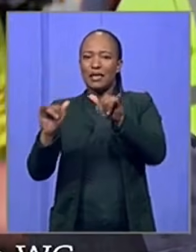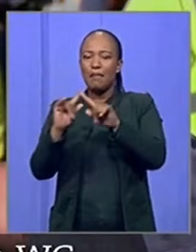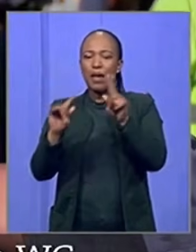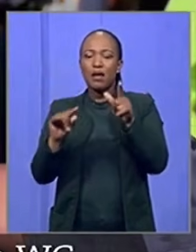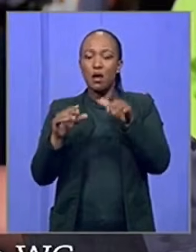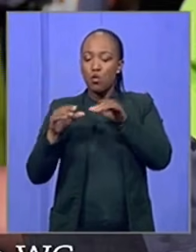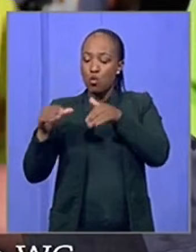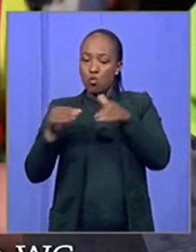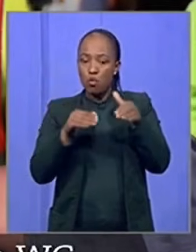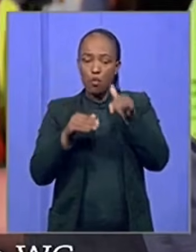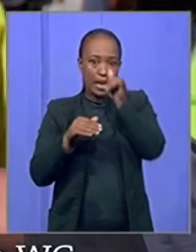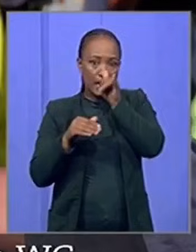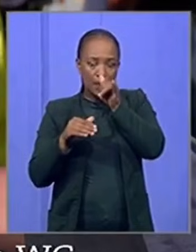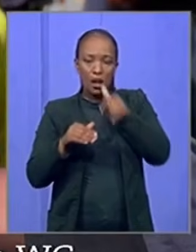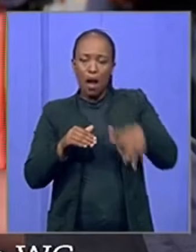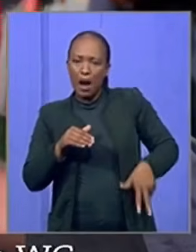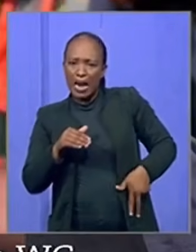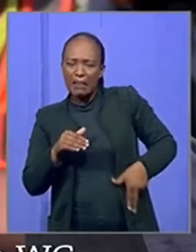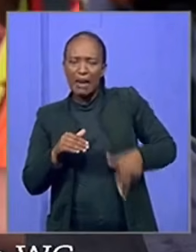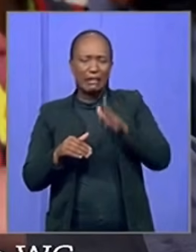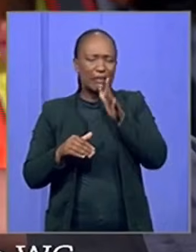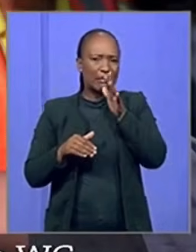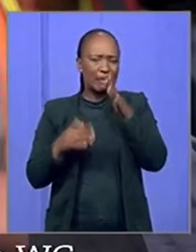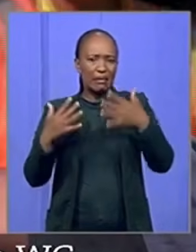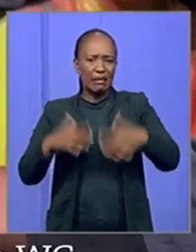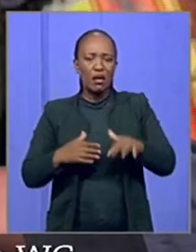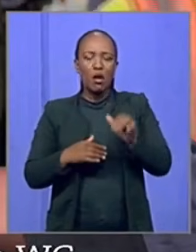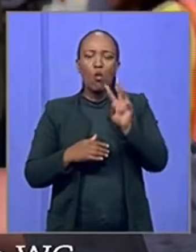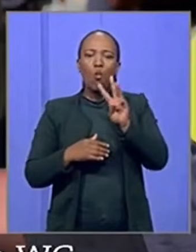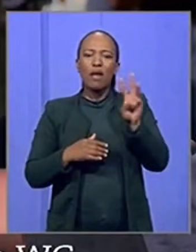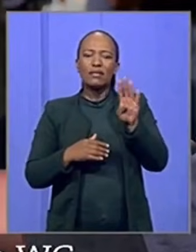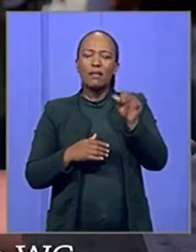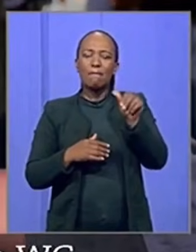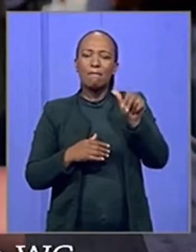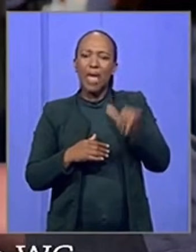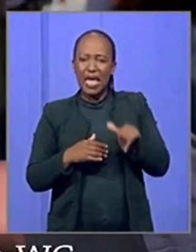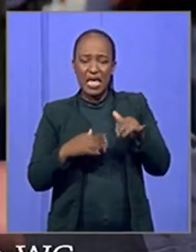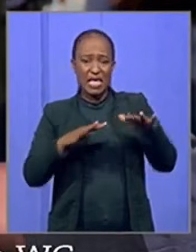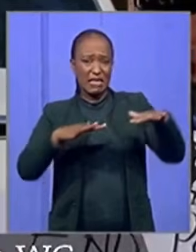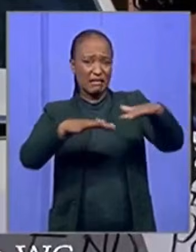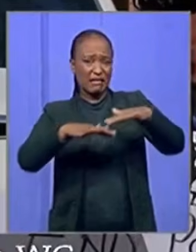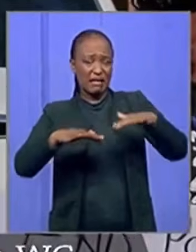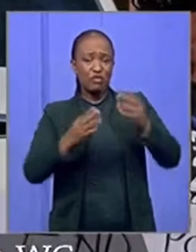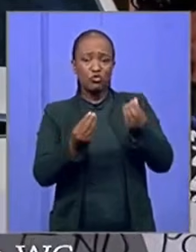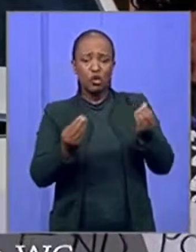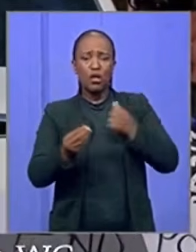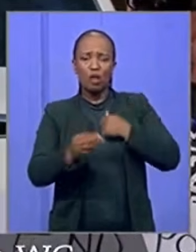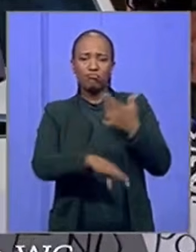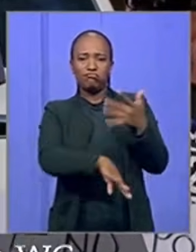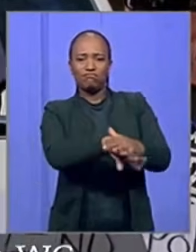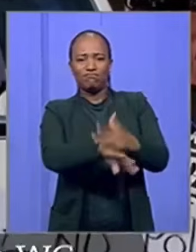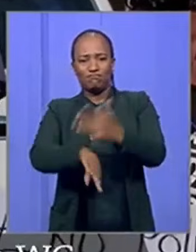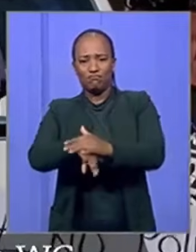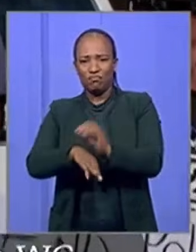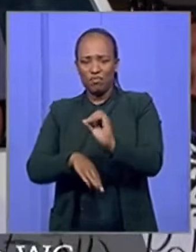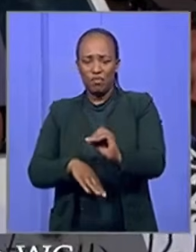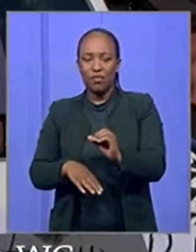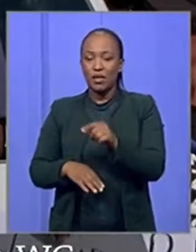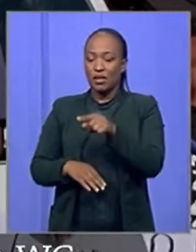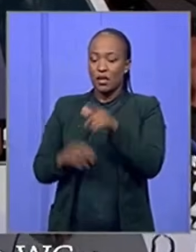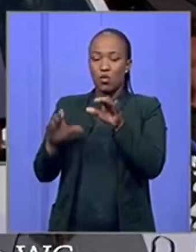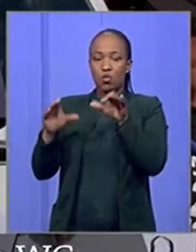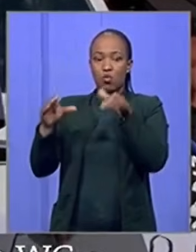and all these guns on the Cape Flats. West Bank is bleeding. Our children are dying in West Bank. Rise Mzansi e re letsholo